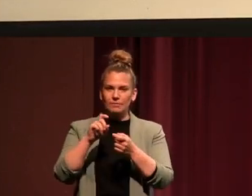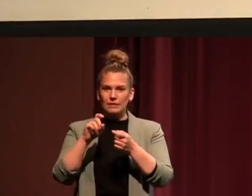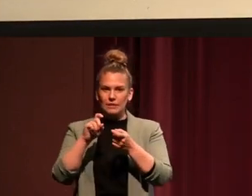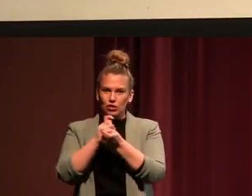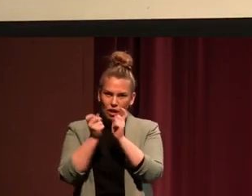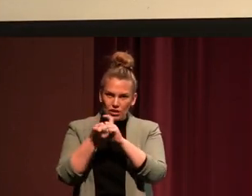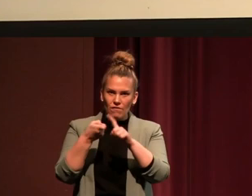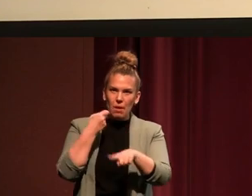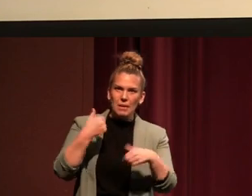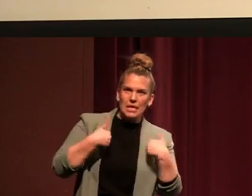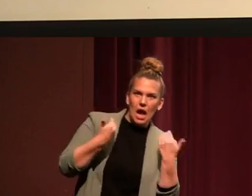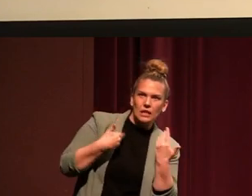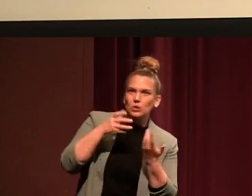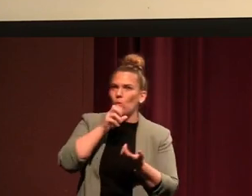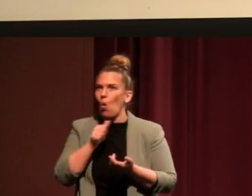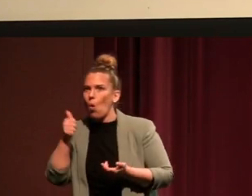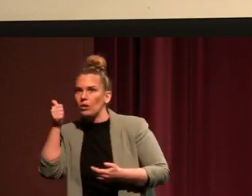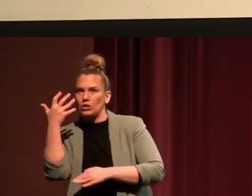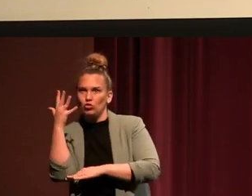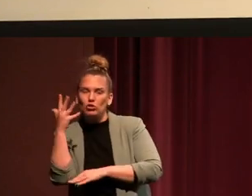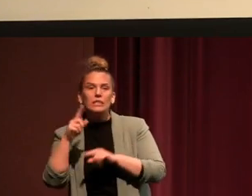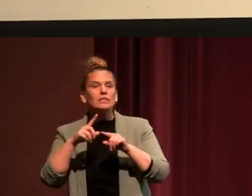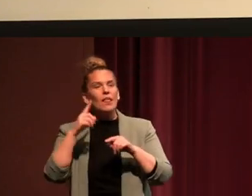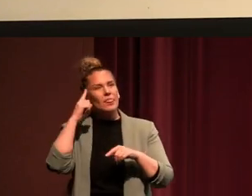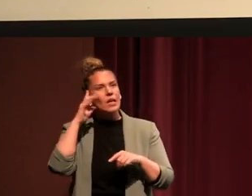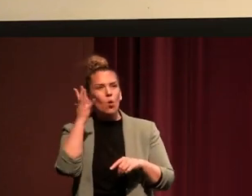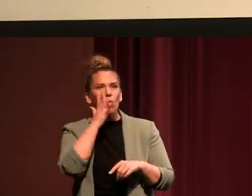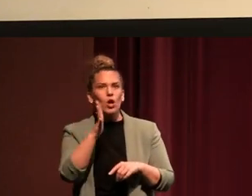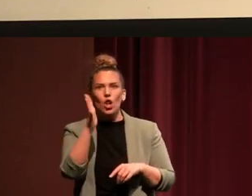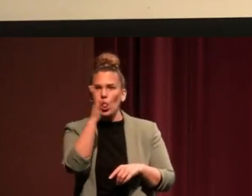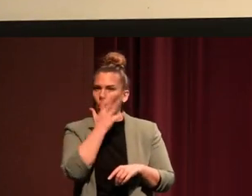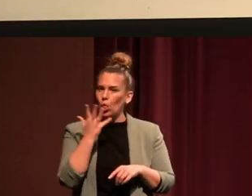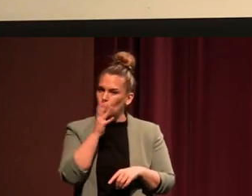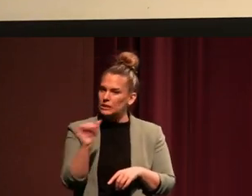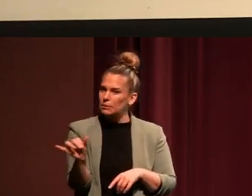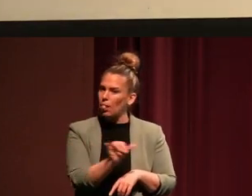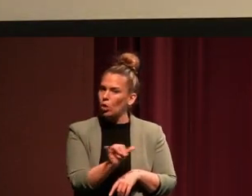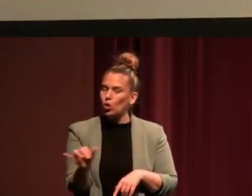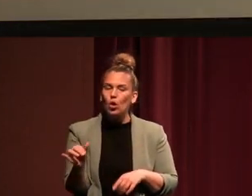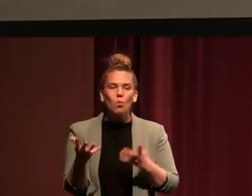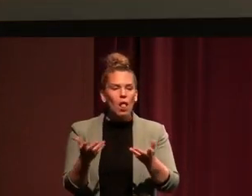trees, and I think it would have looked more similar, actually. There seemed like there was